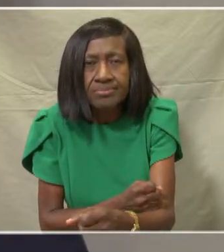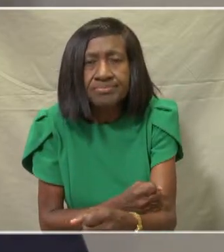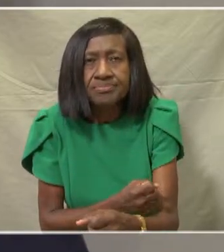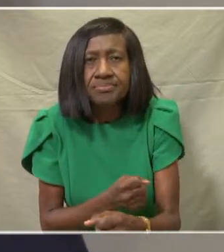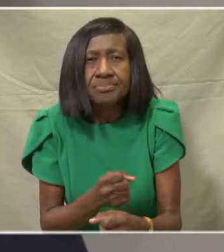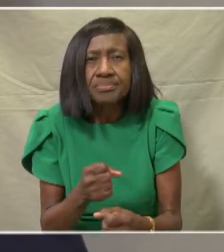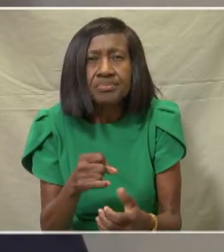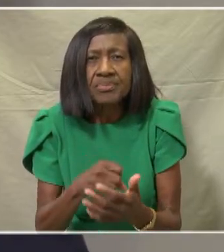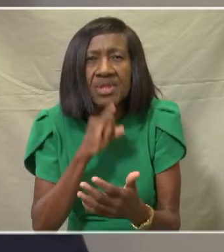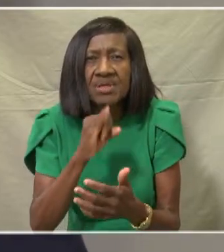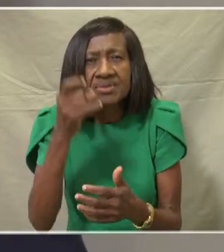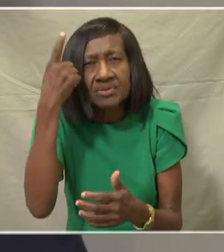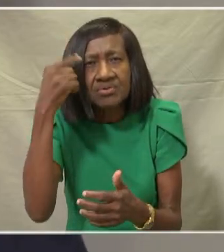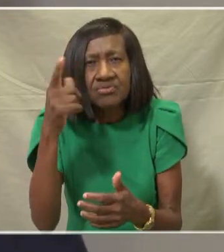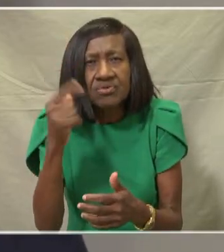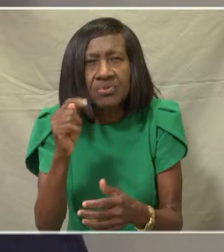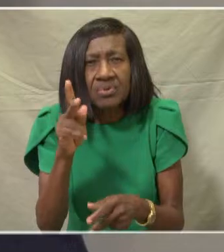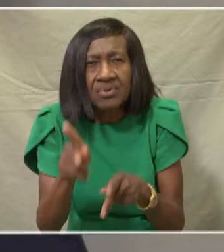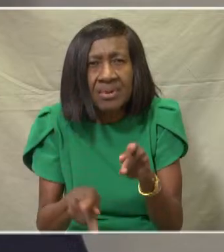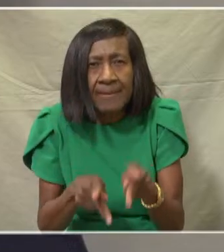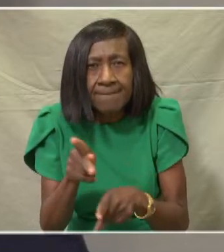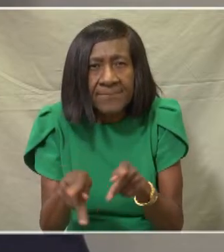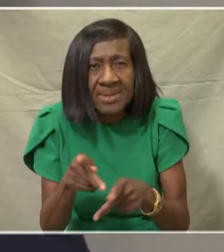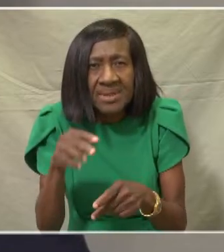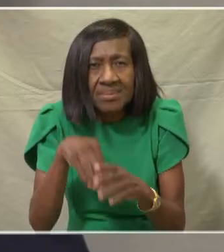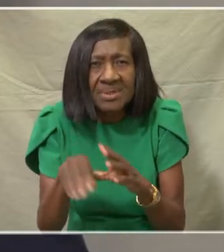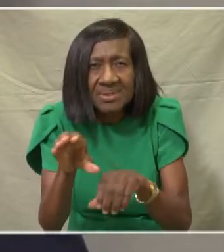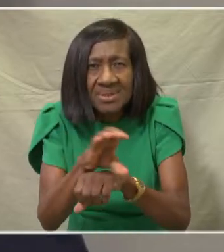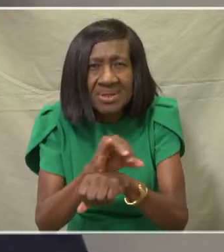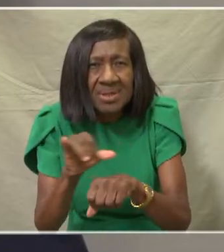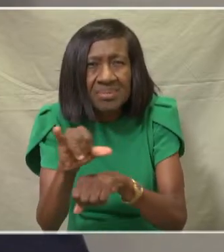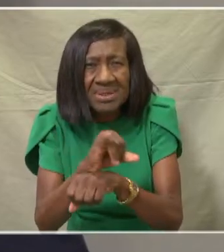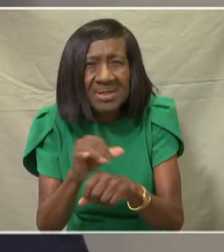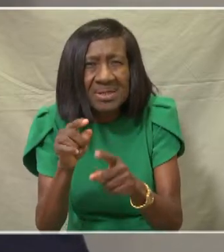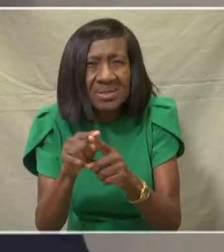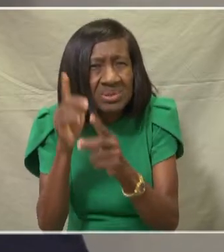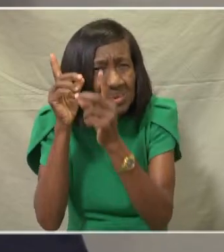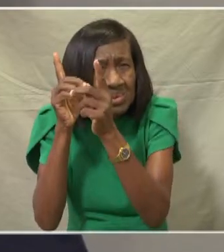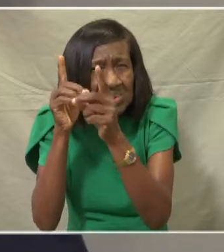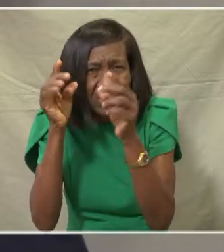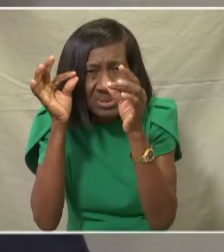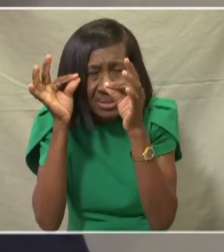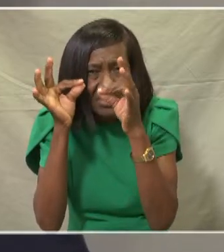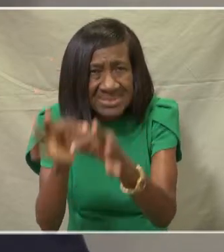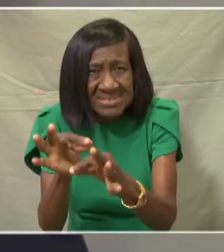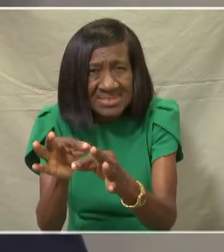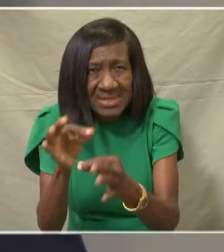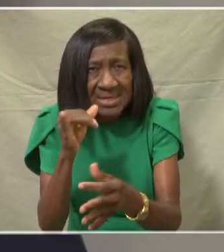It is for the people and institutions of the Cayman Islands to decide if they wish to take some or all of the recommendations